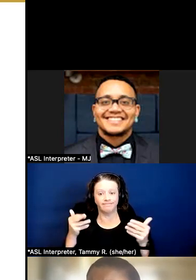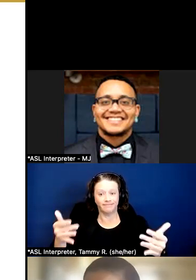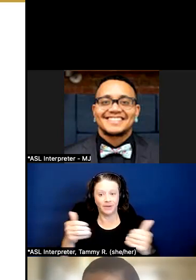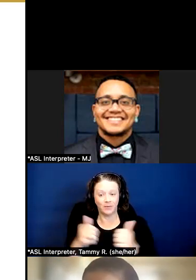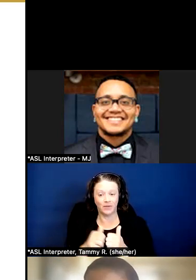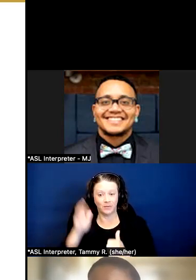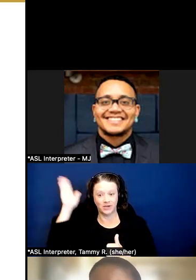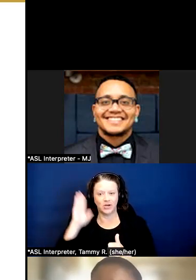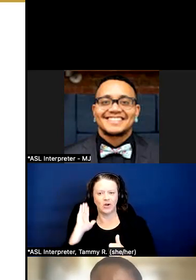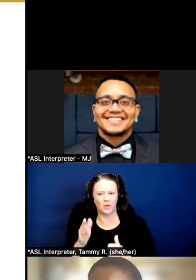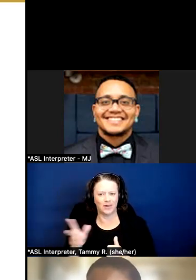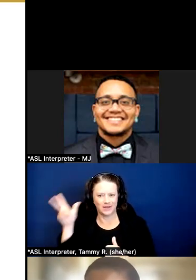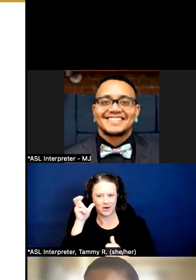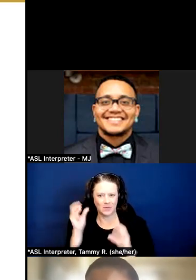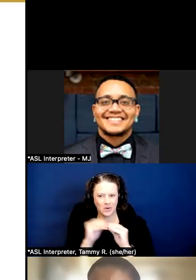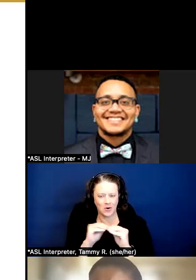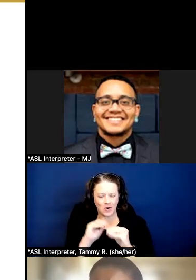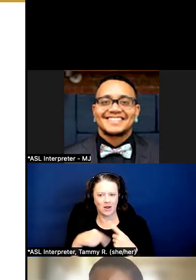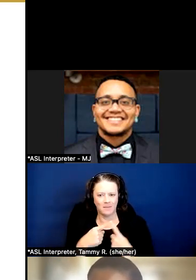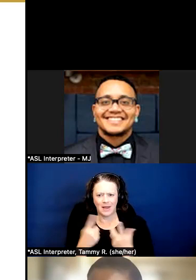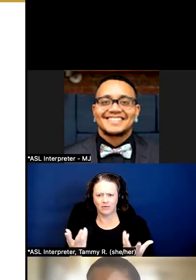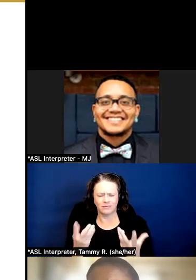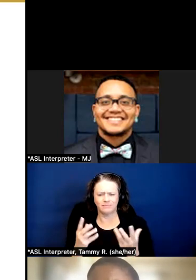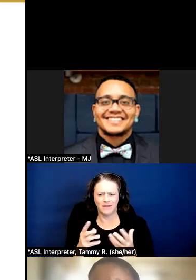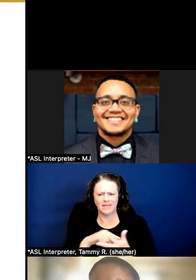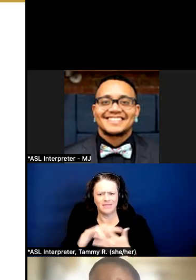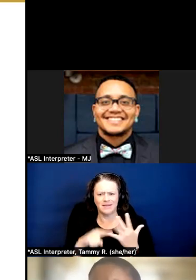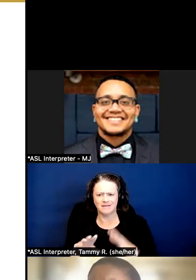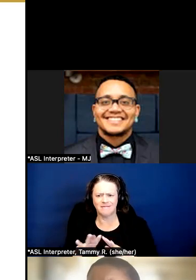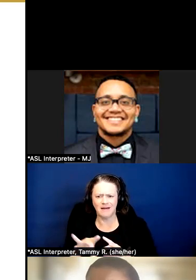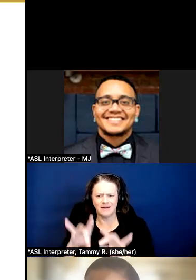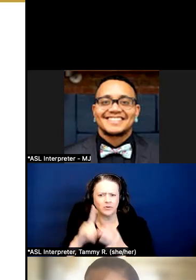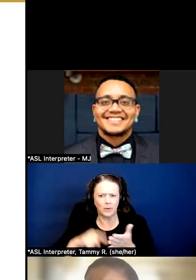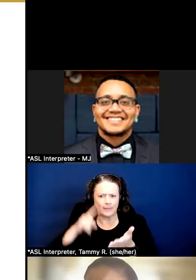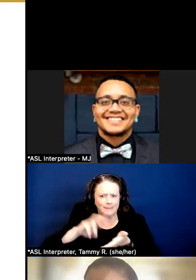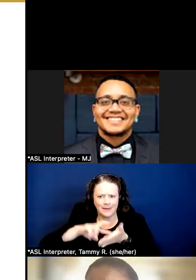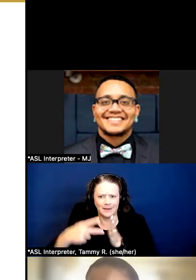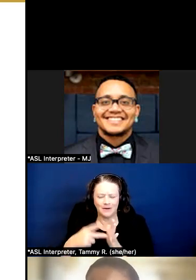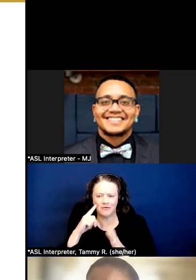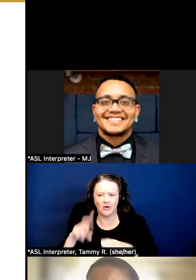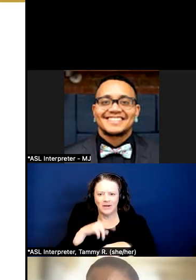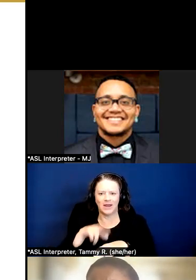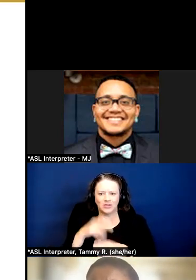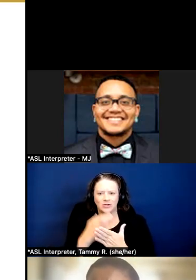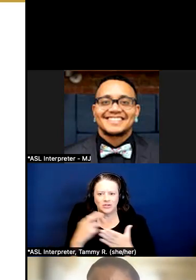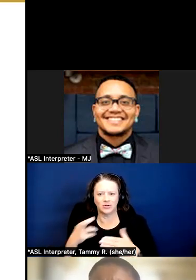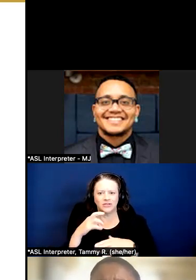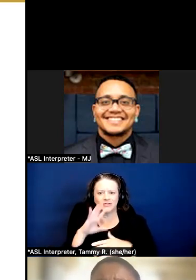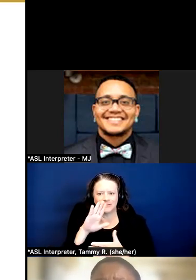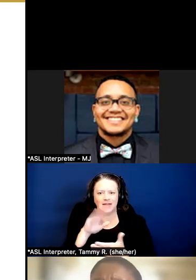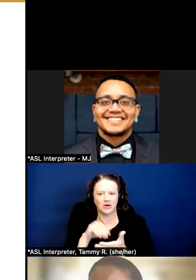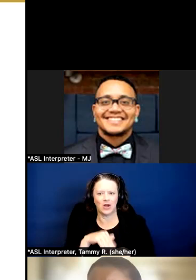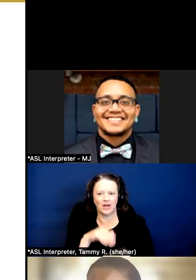hear more about the implication of these findings for the National Resource Center on Domestic